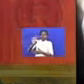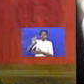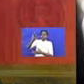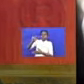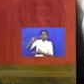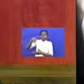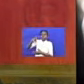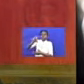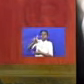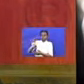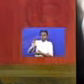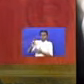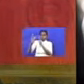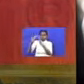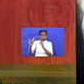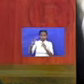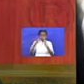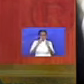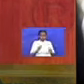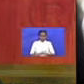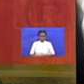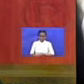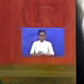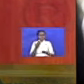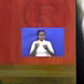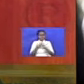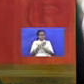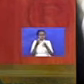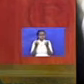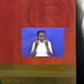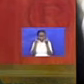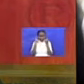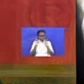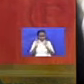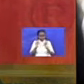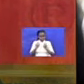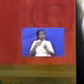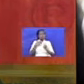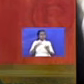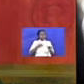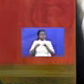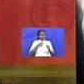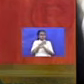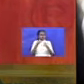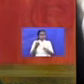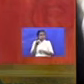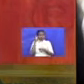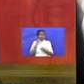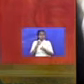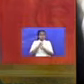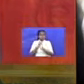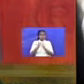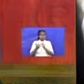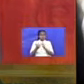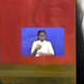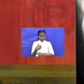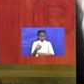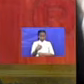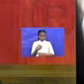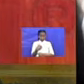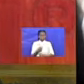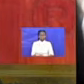I'm going to just stay there. You see, believers, you don't understand. So what is our assignment? Kuna kitu tumekuja kuchafua.